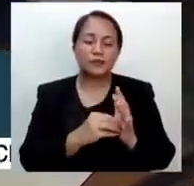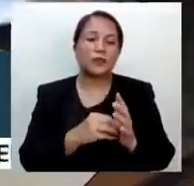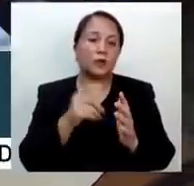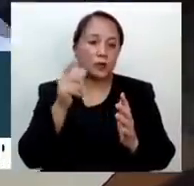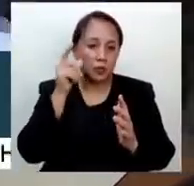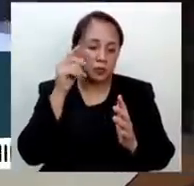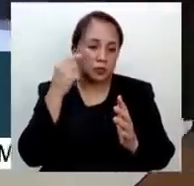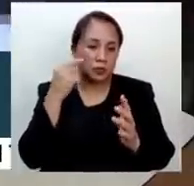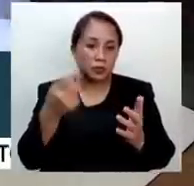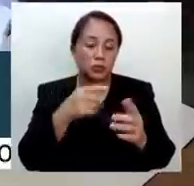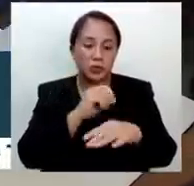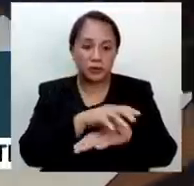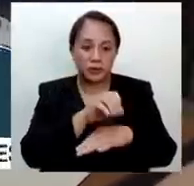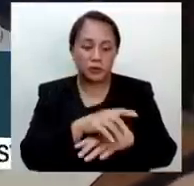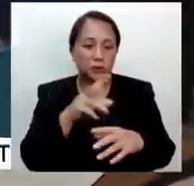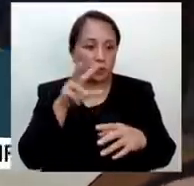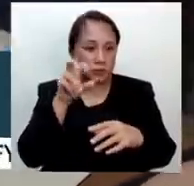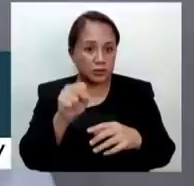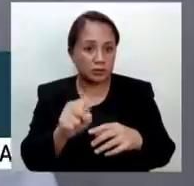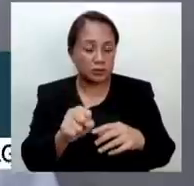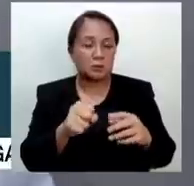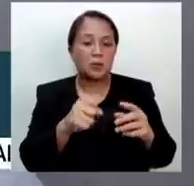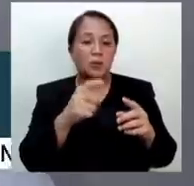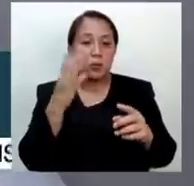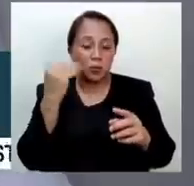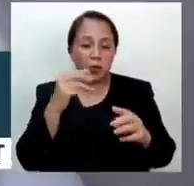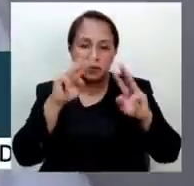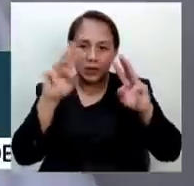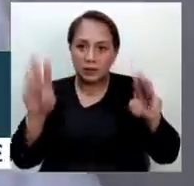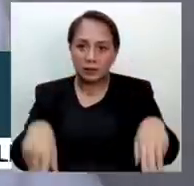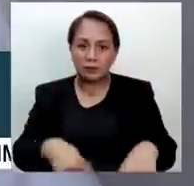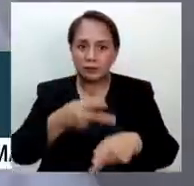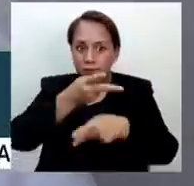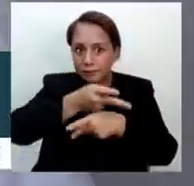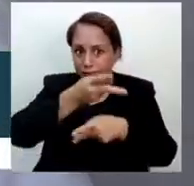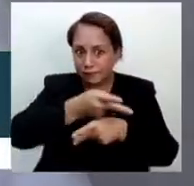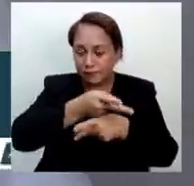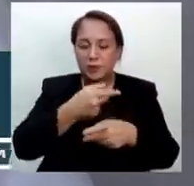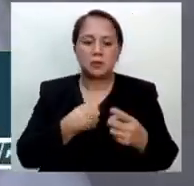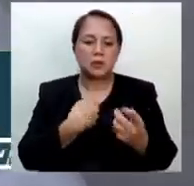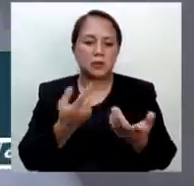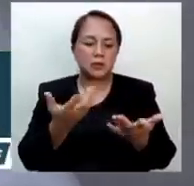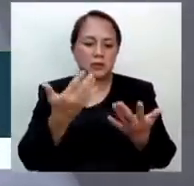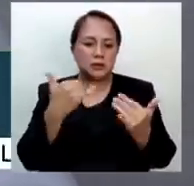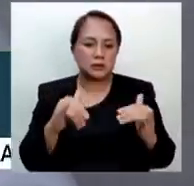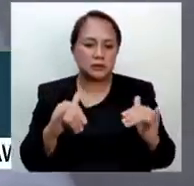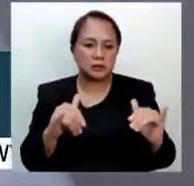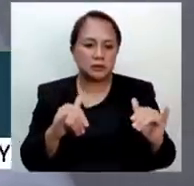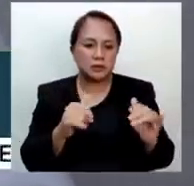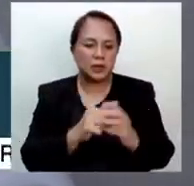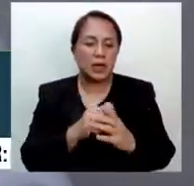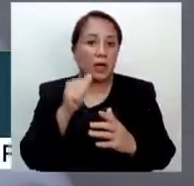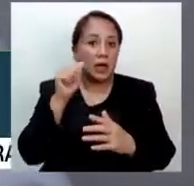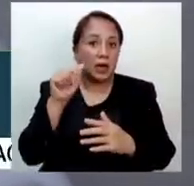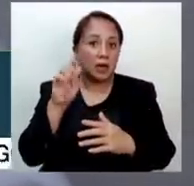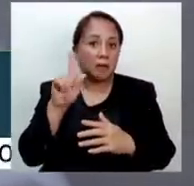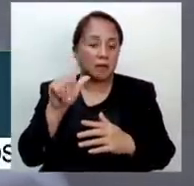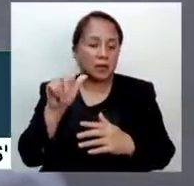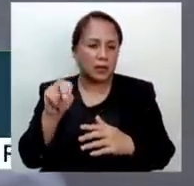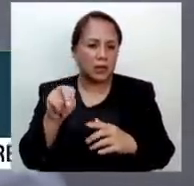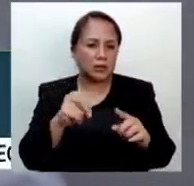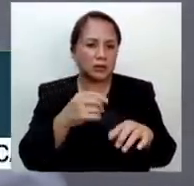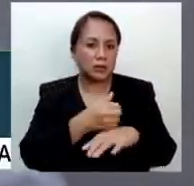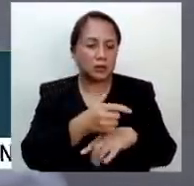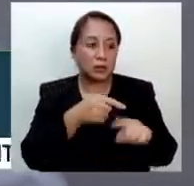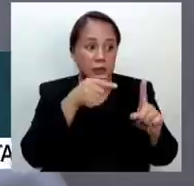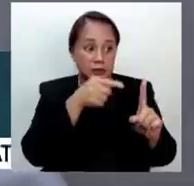supposedly advised him to testify well because Malacañang is watching, and his own aide, Ablen. Ablen had accused Ragos of running illegal